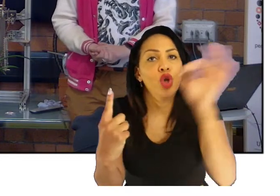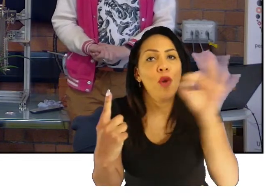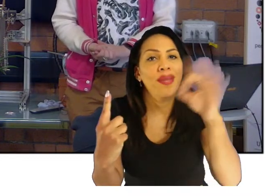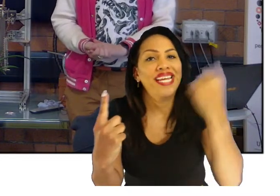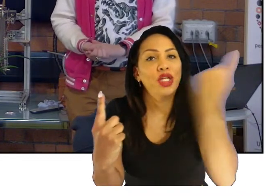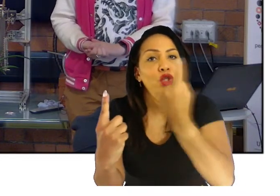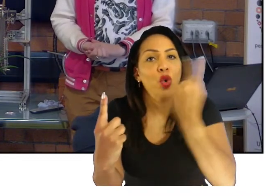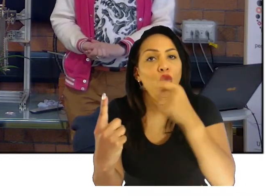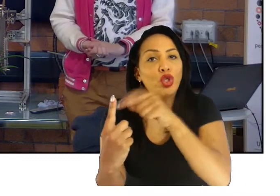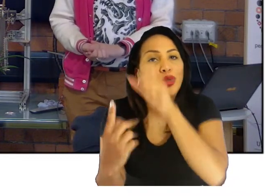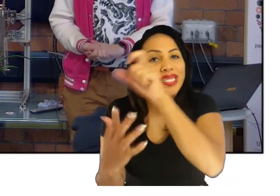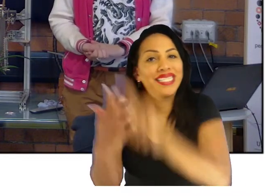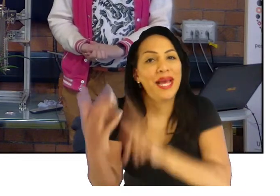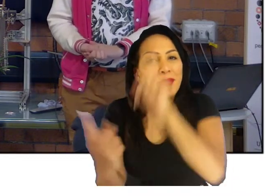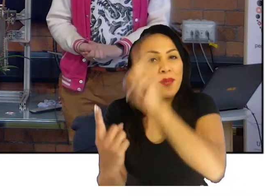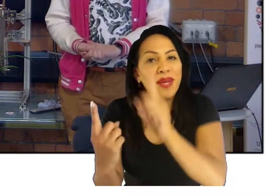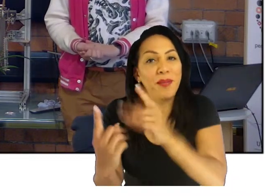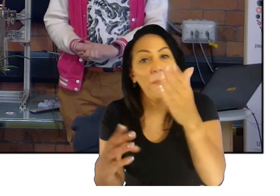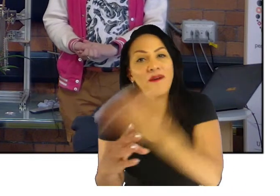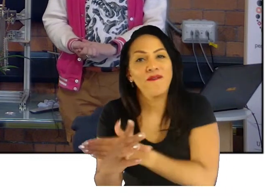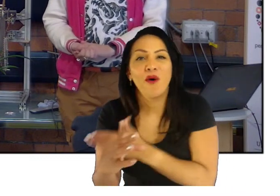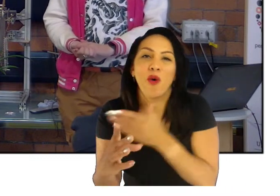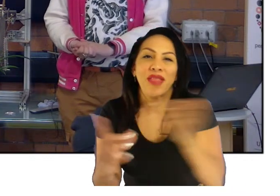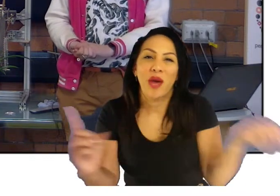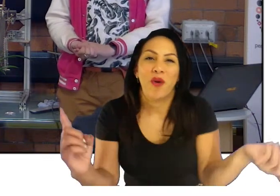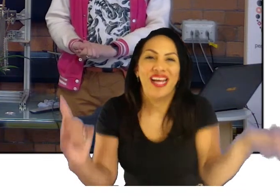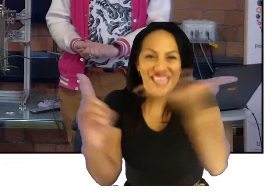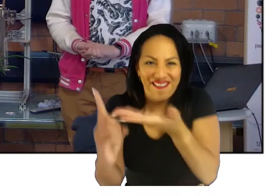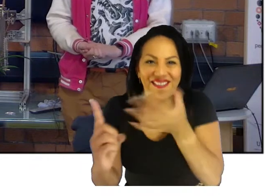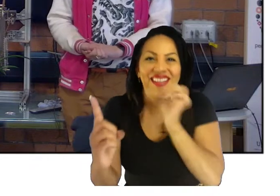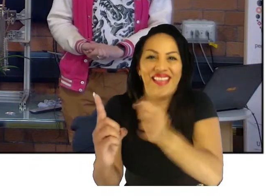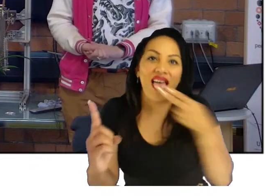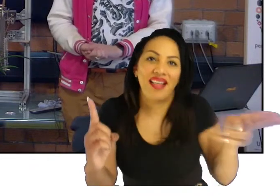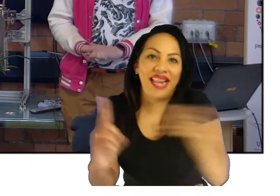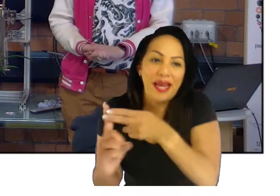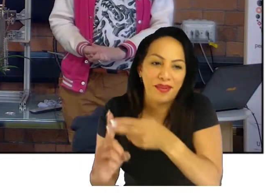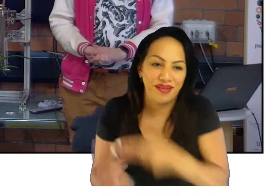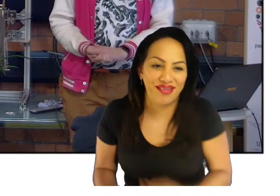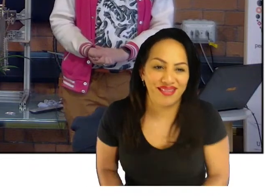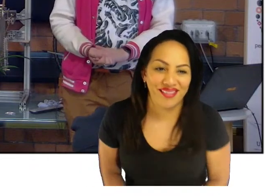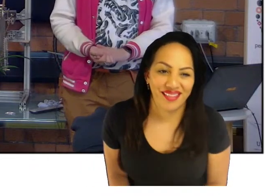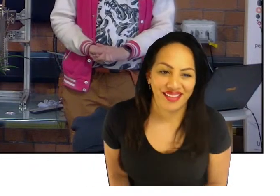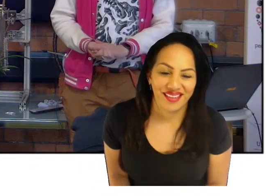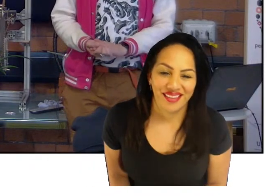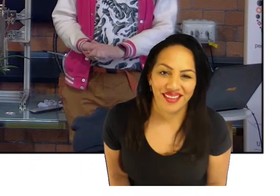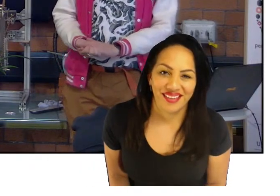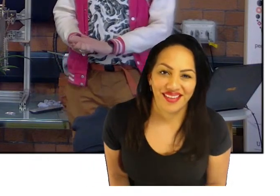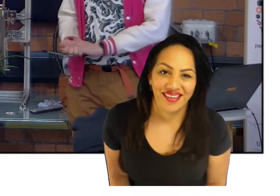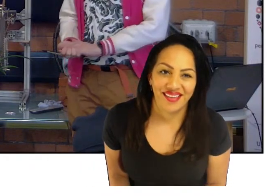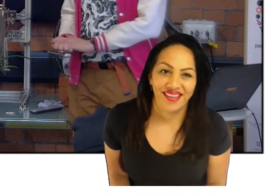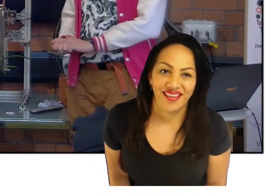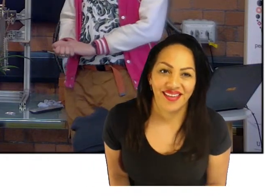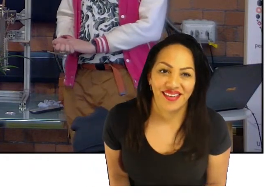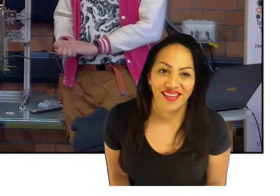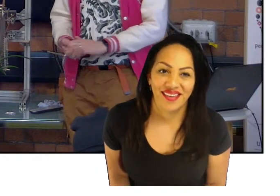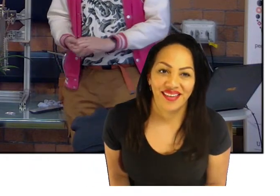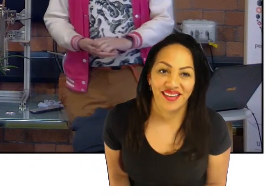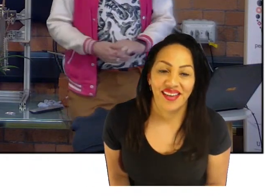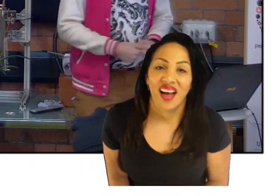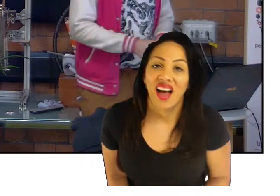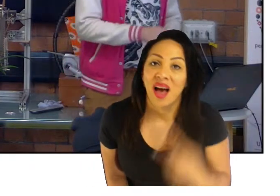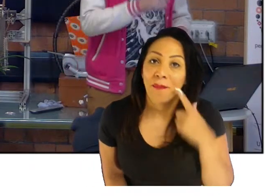and on some level, the most useful answer that I can give is work with a really good